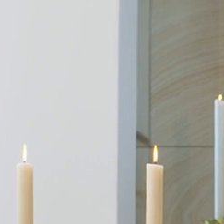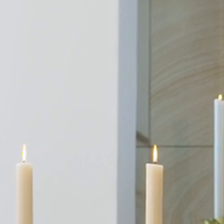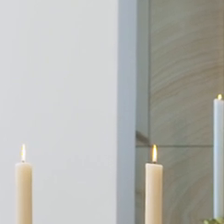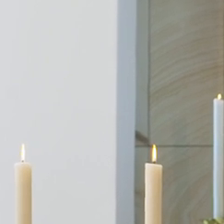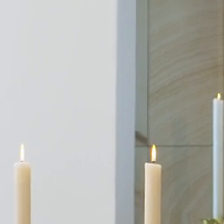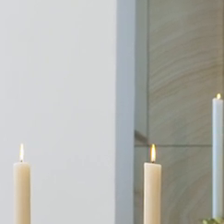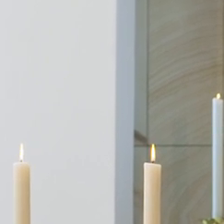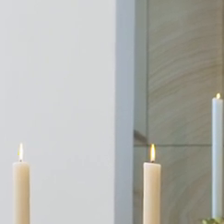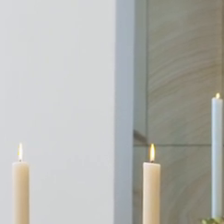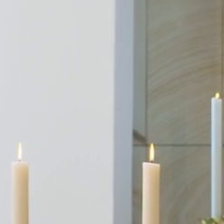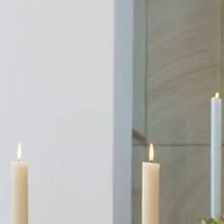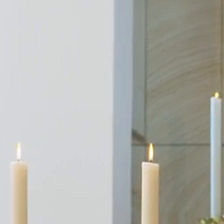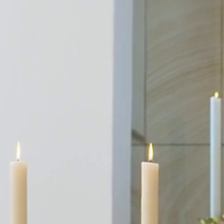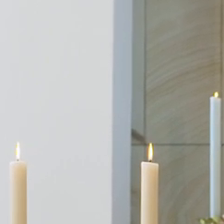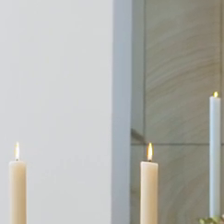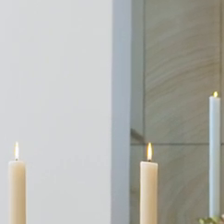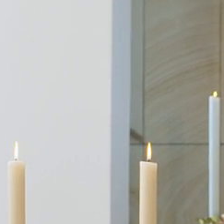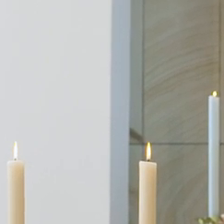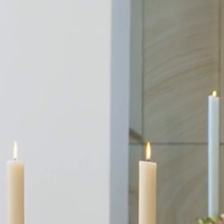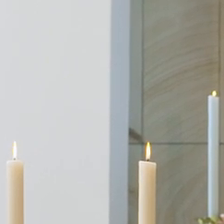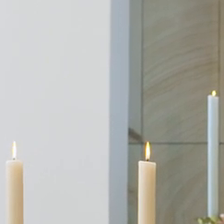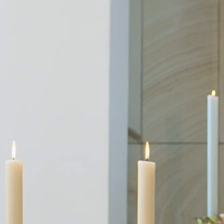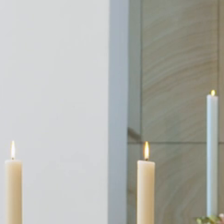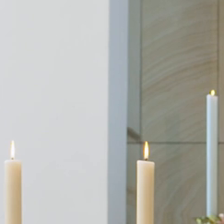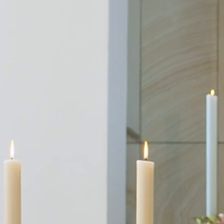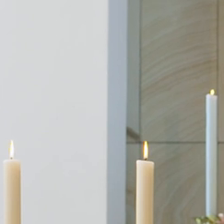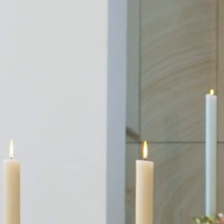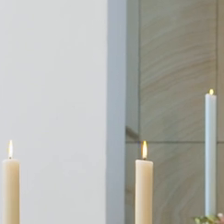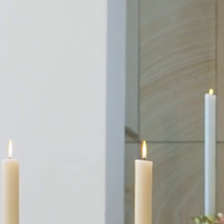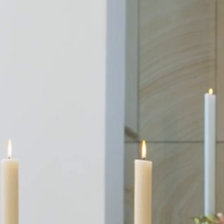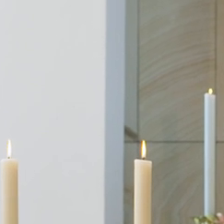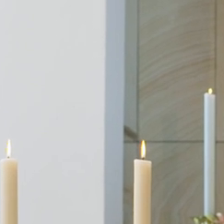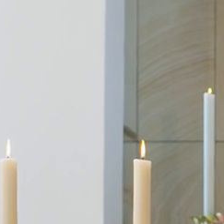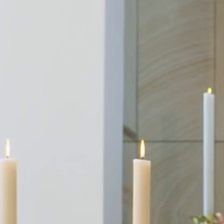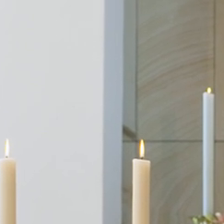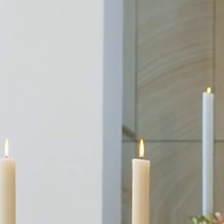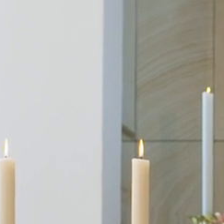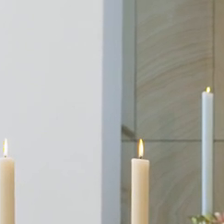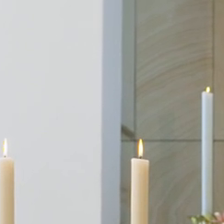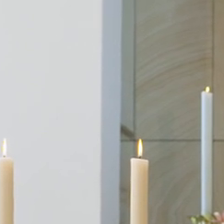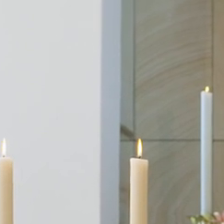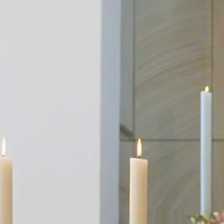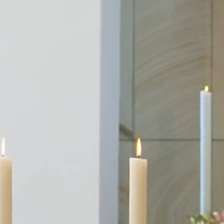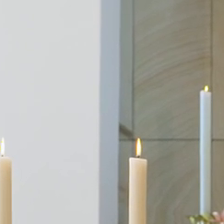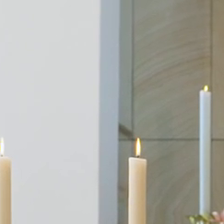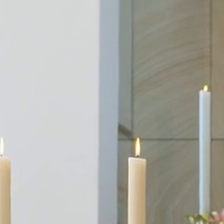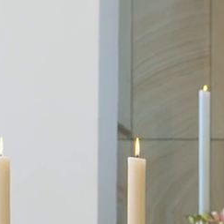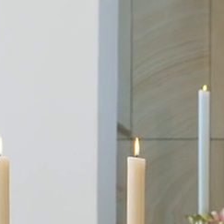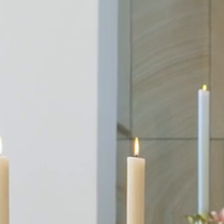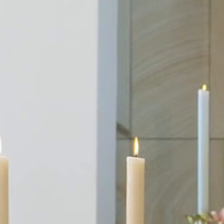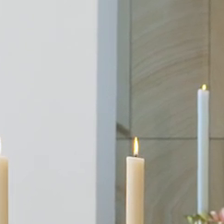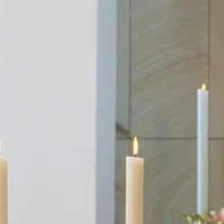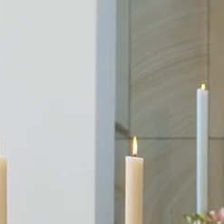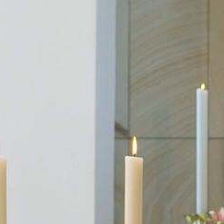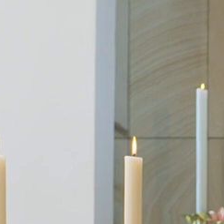in heaven, hallowed be thy name. Thy kingdom come, thy will be done on earth as it is in heaven. Give us